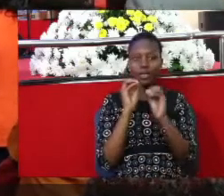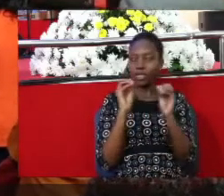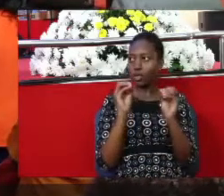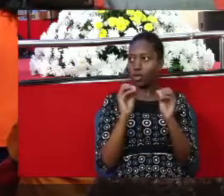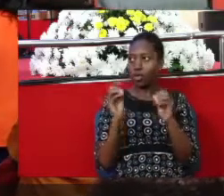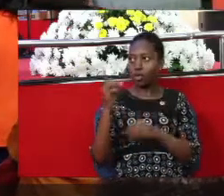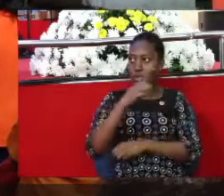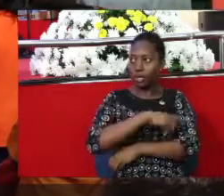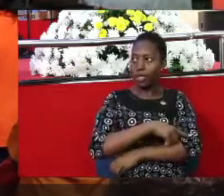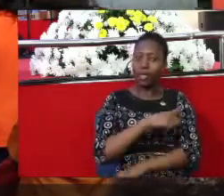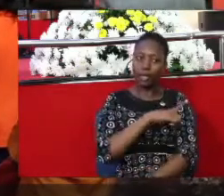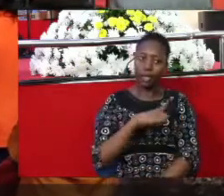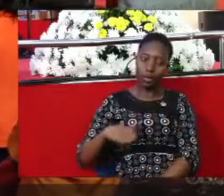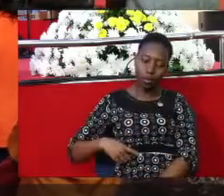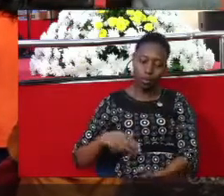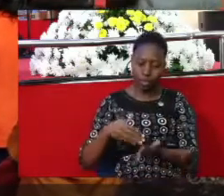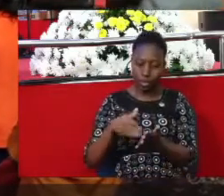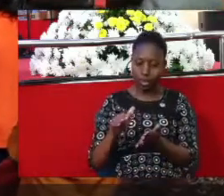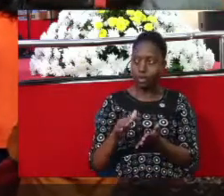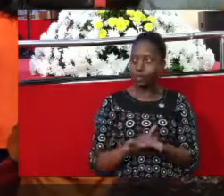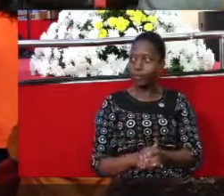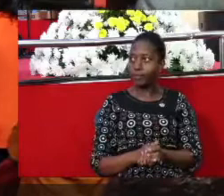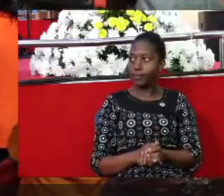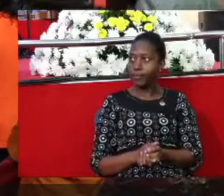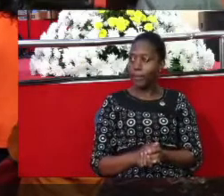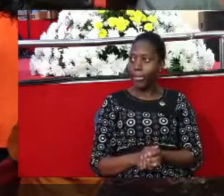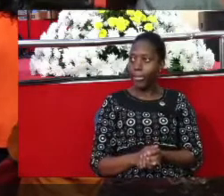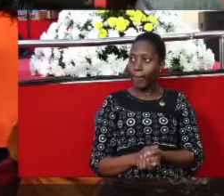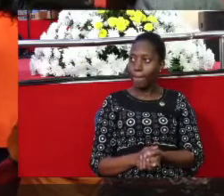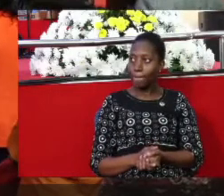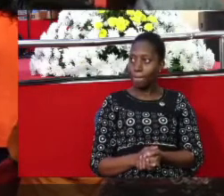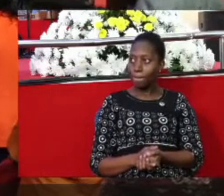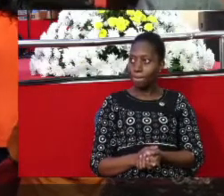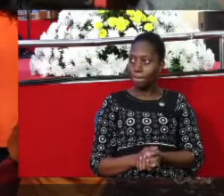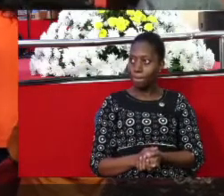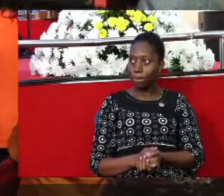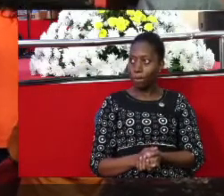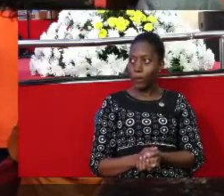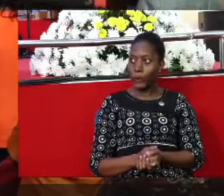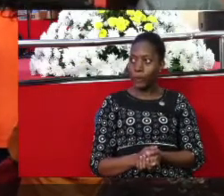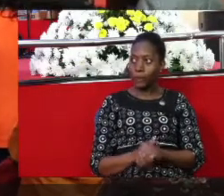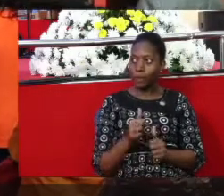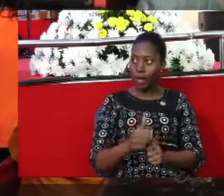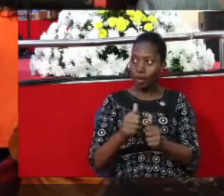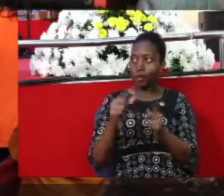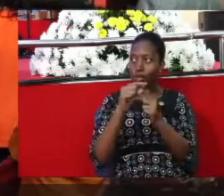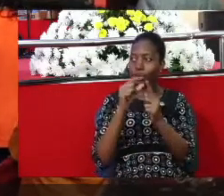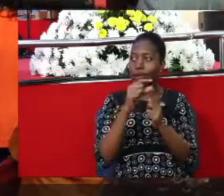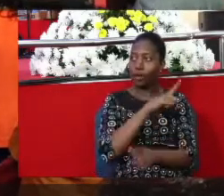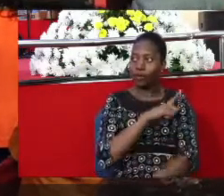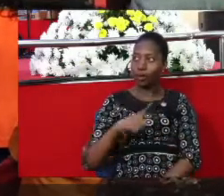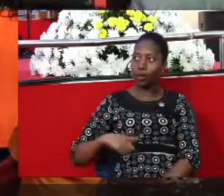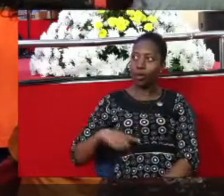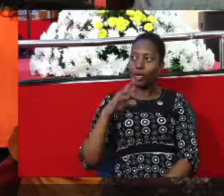the bean of flour was not used up, nor did the jar of oil run dry, according to the word of the Lord, which he